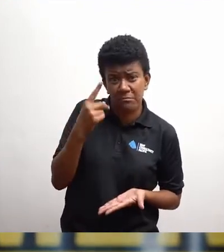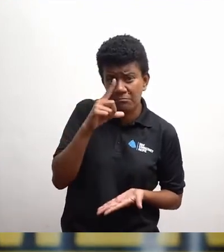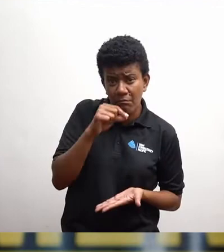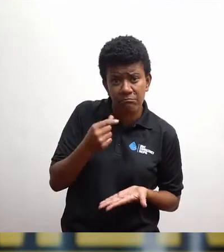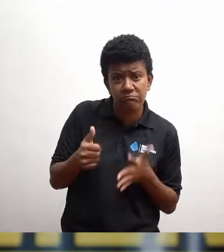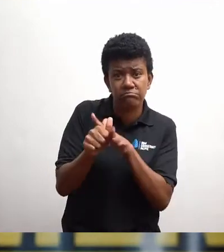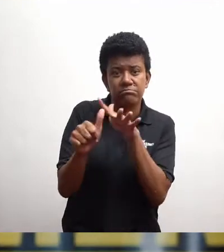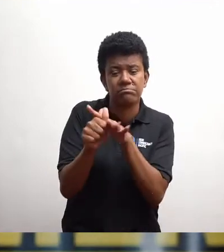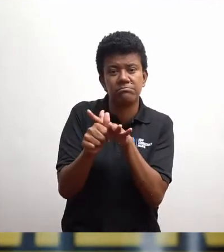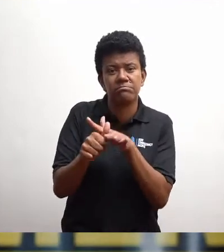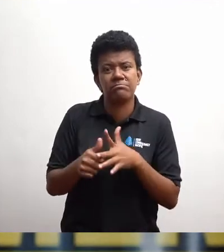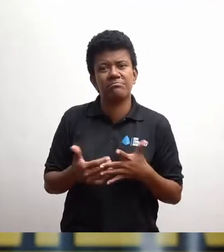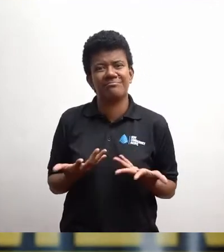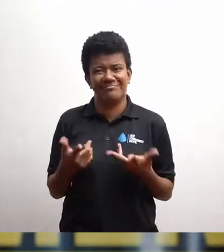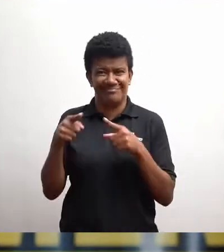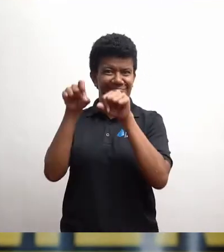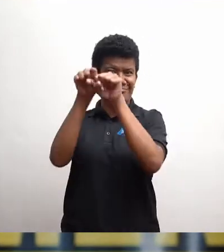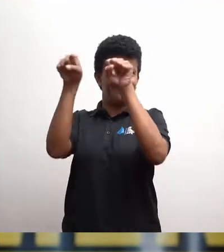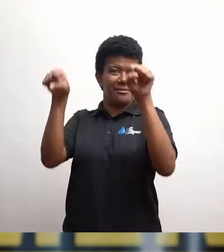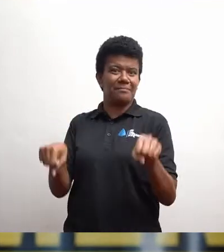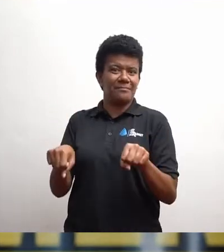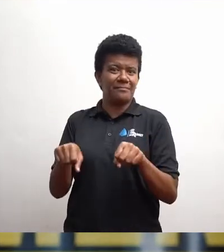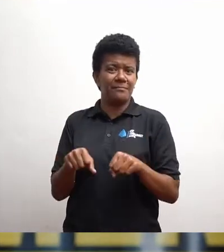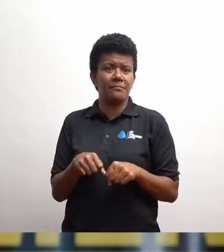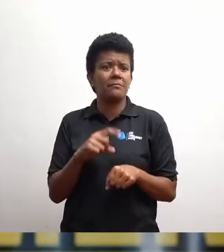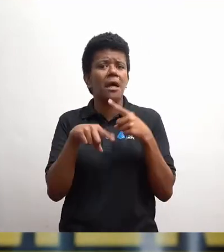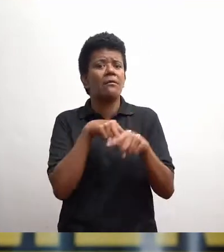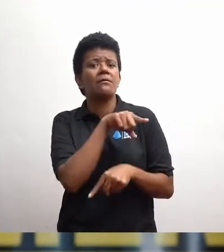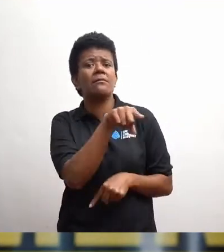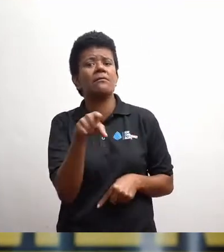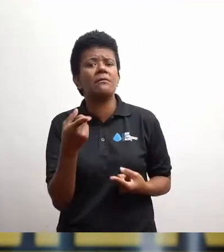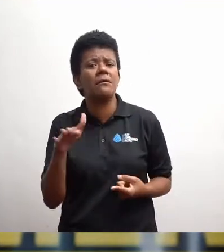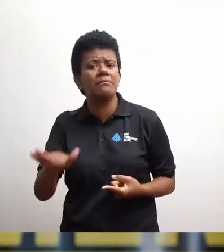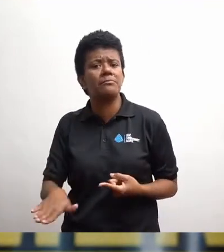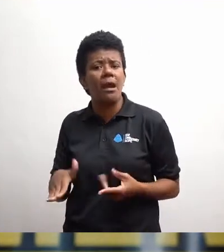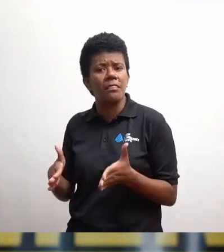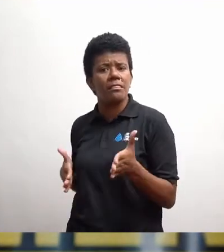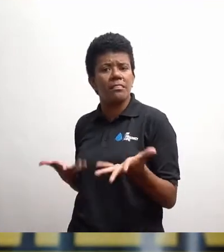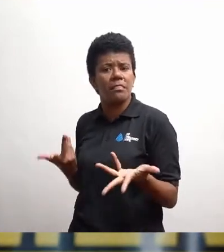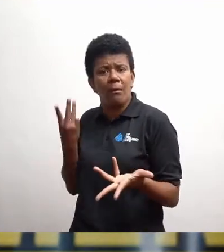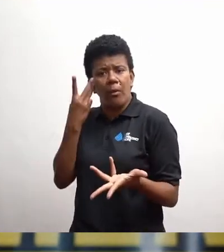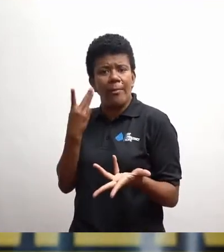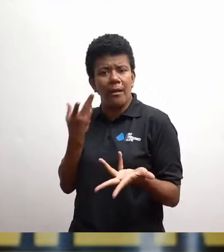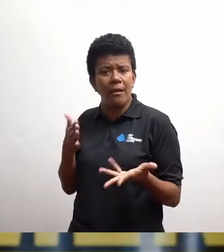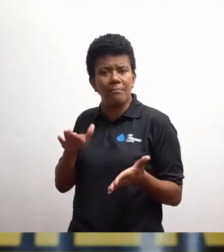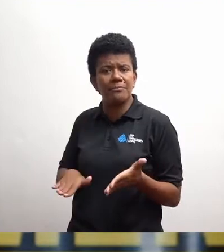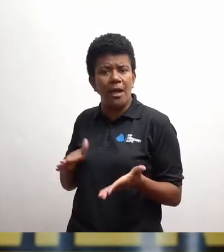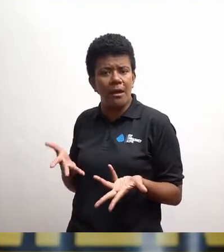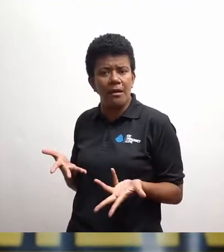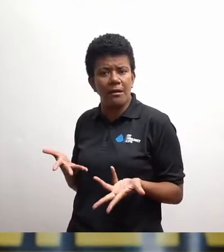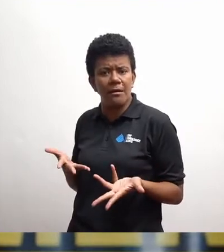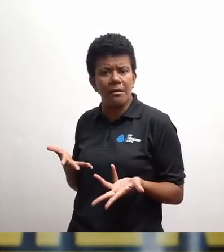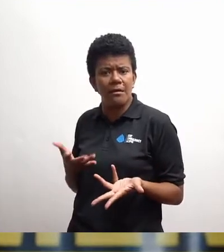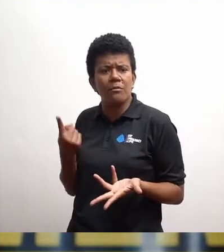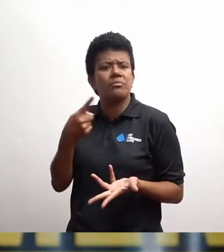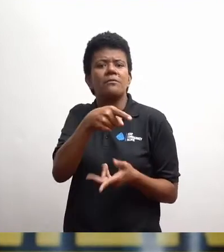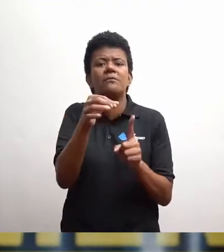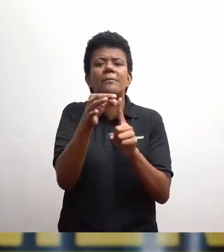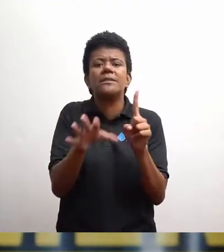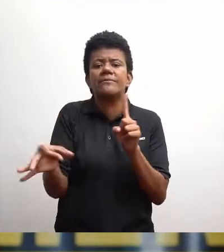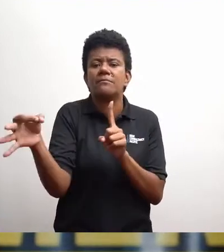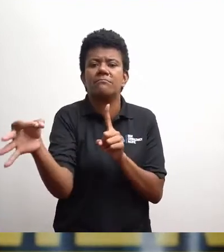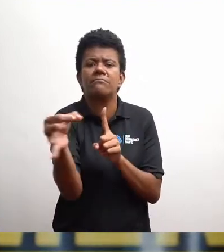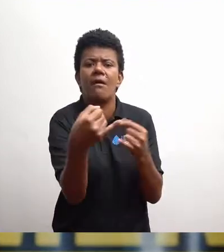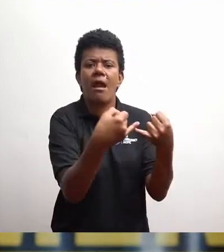and certain others don't get the chance? What about poor women, for instance? What about women who are living in maritime areas